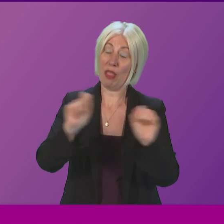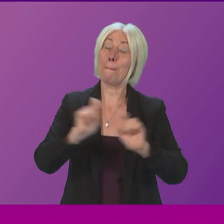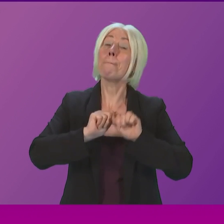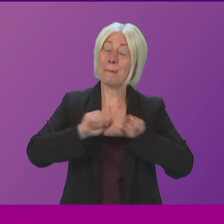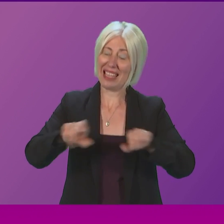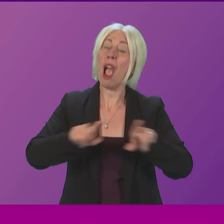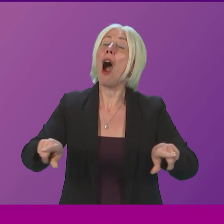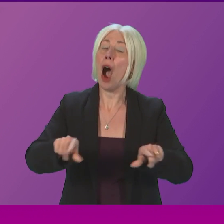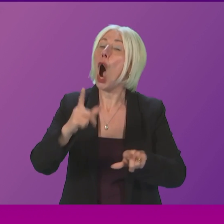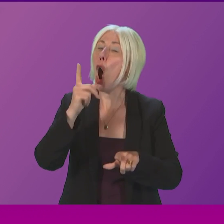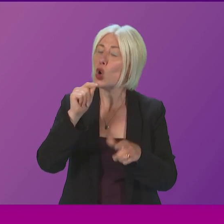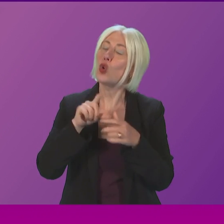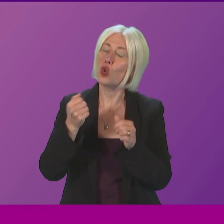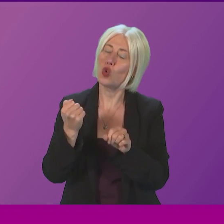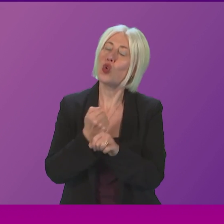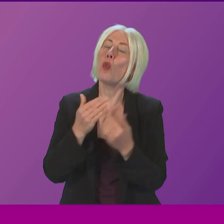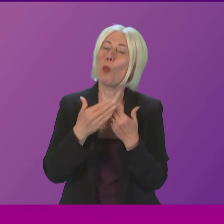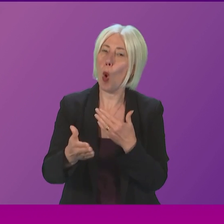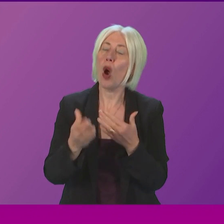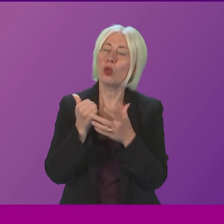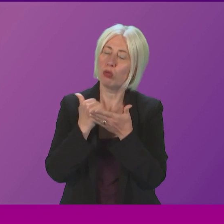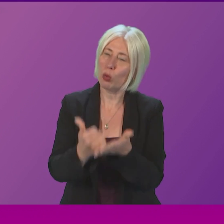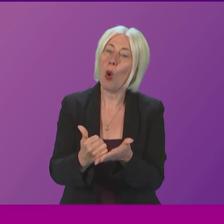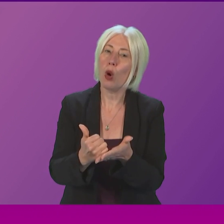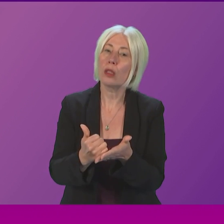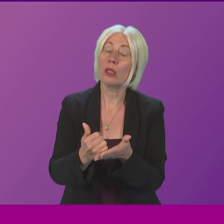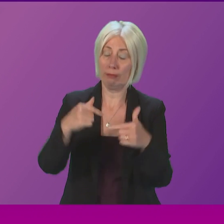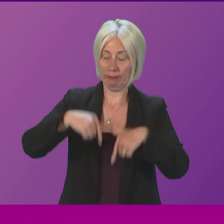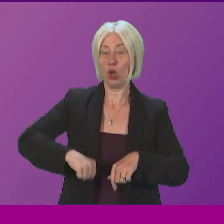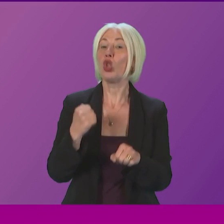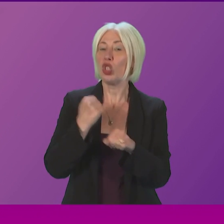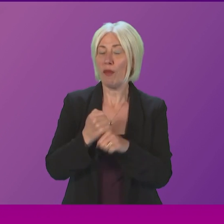lot more in this regard. Within the Scottish Government, we're starting work to consider